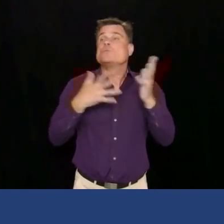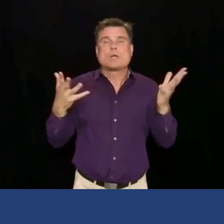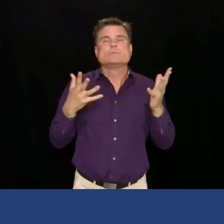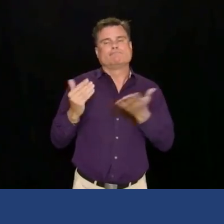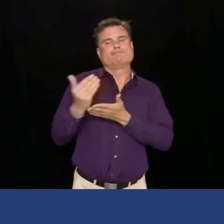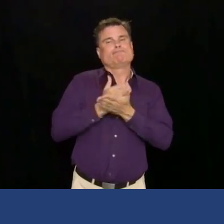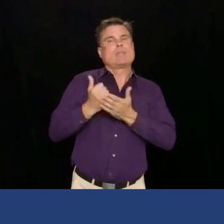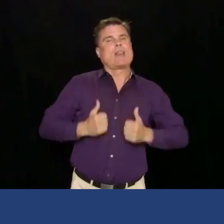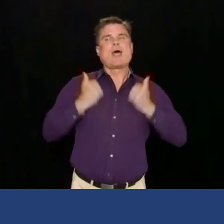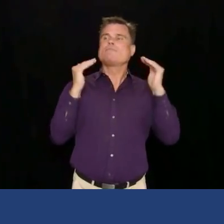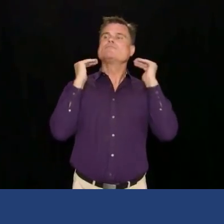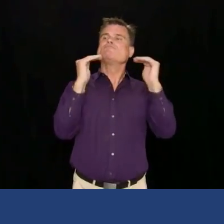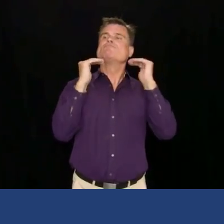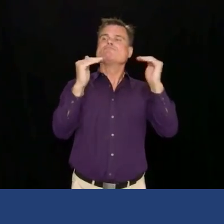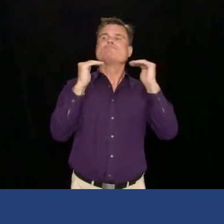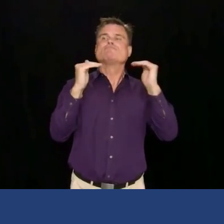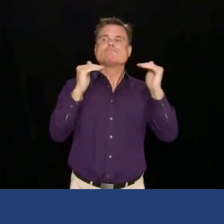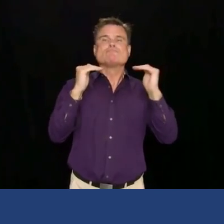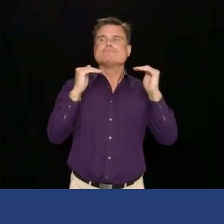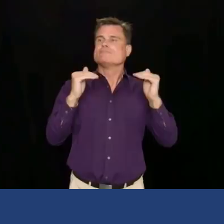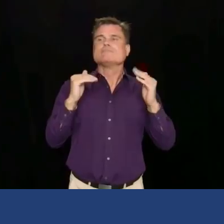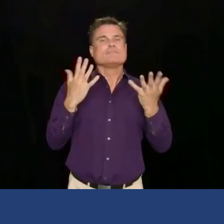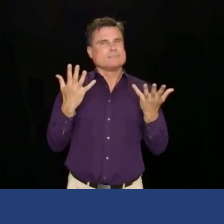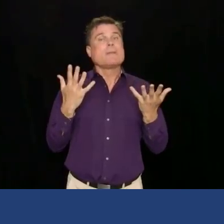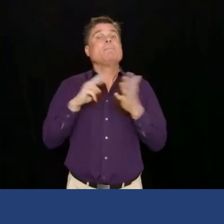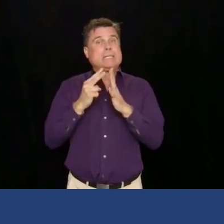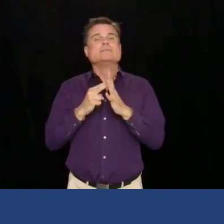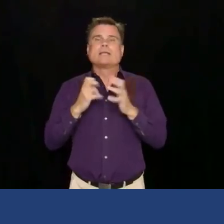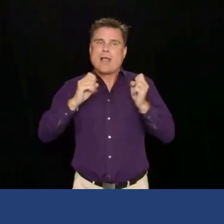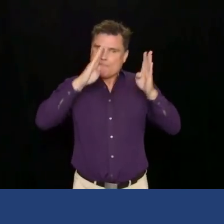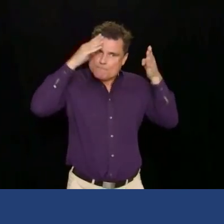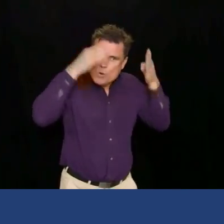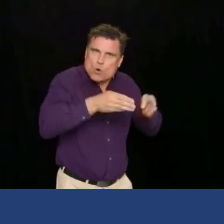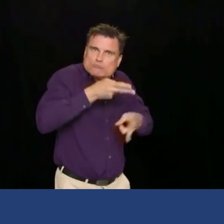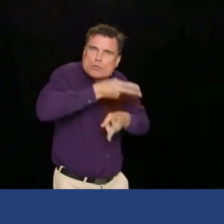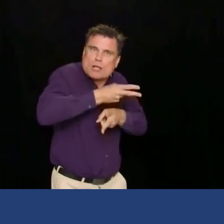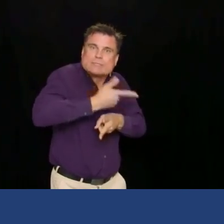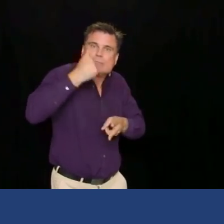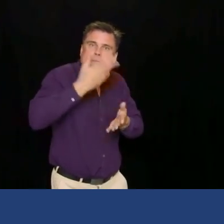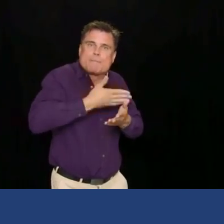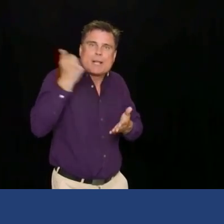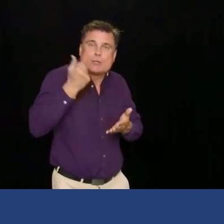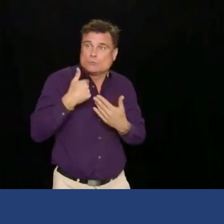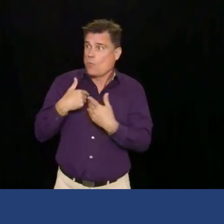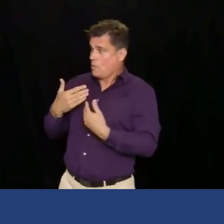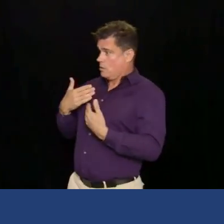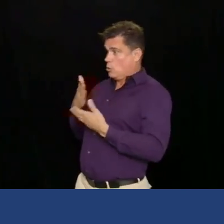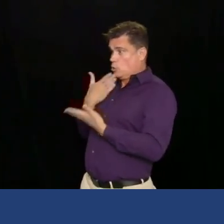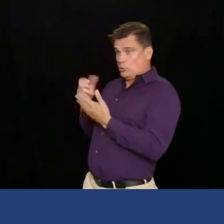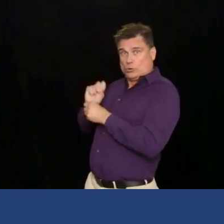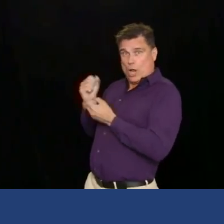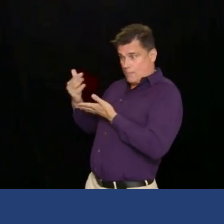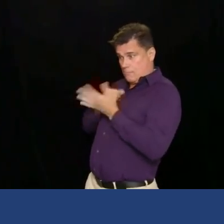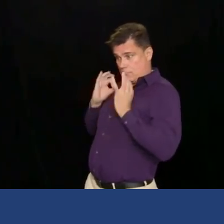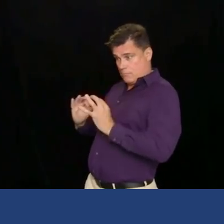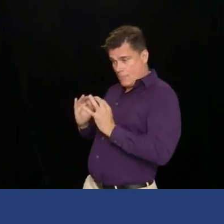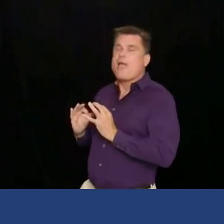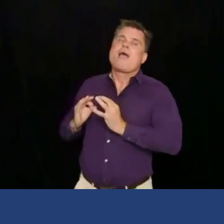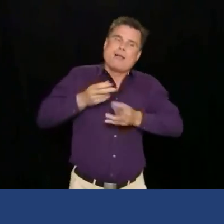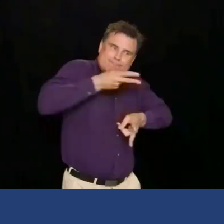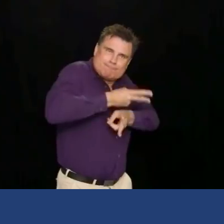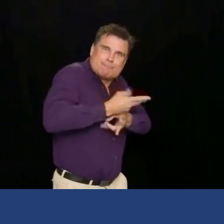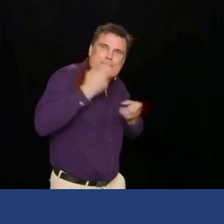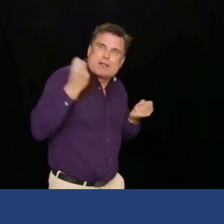seniors with compassionate, timely care. This has meant that seniors and residents who most need it